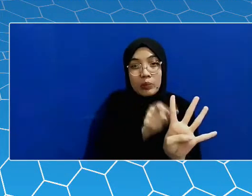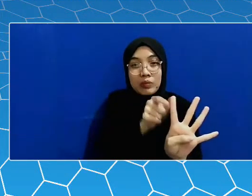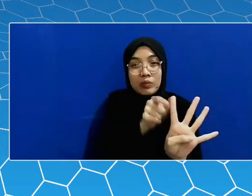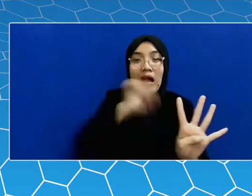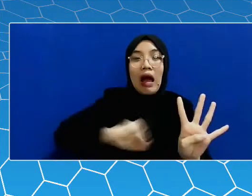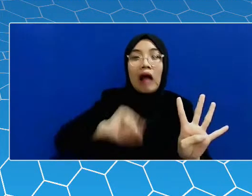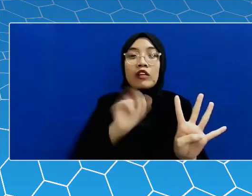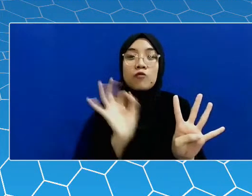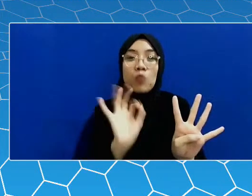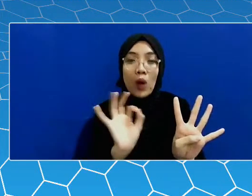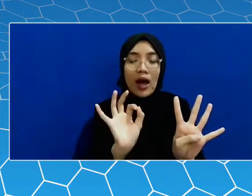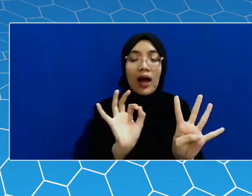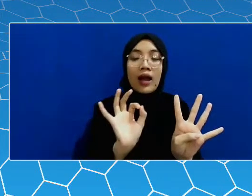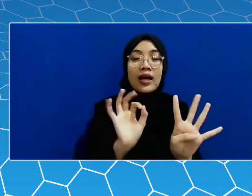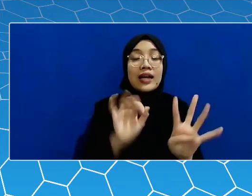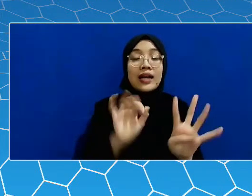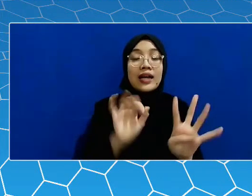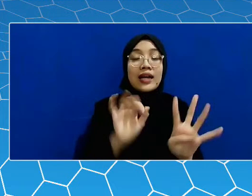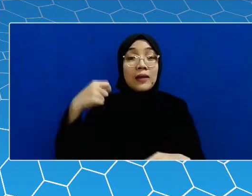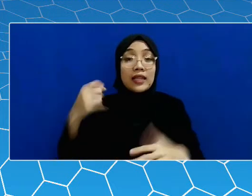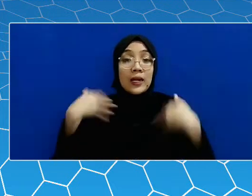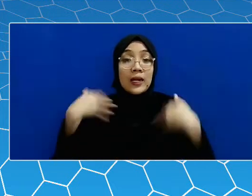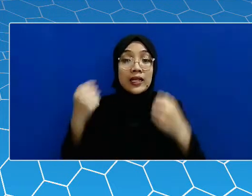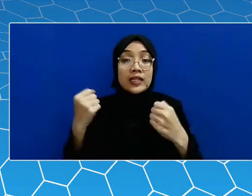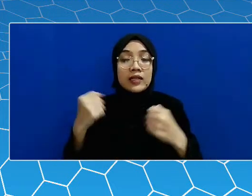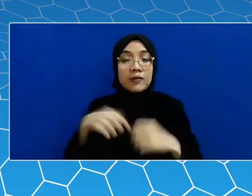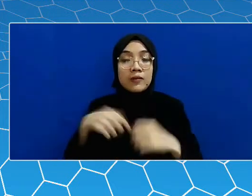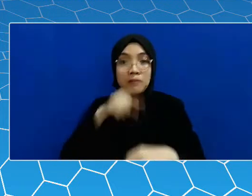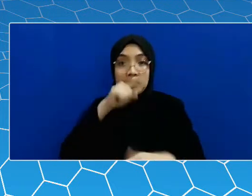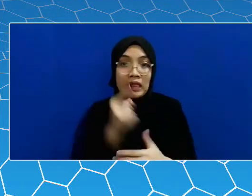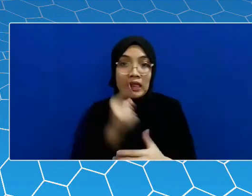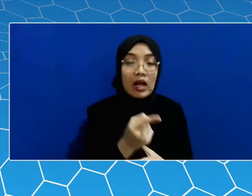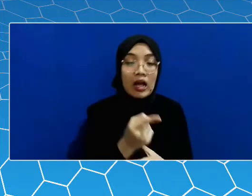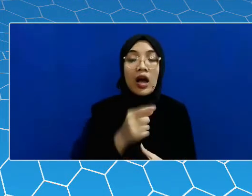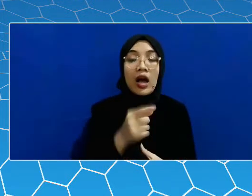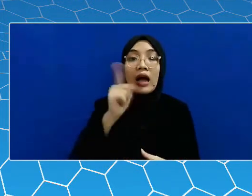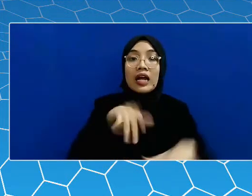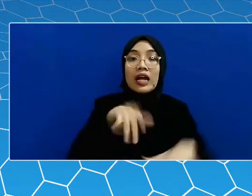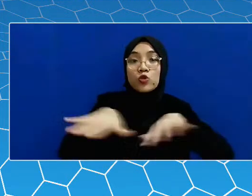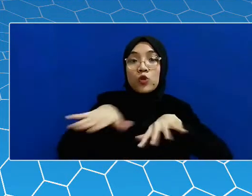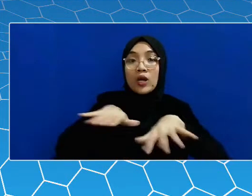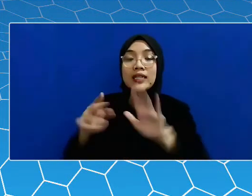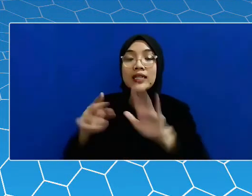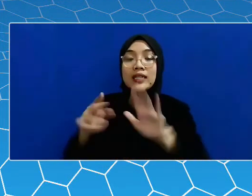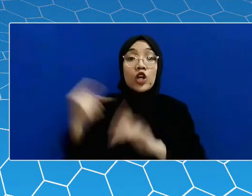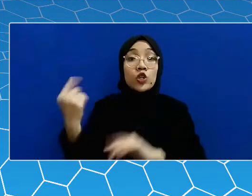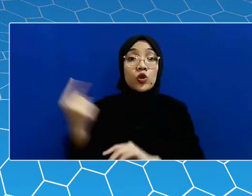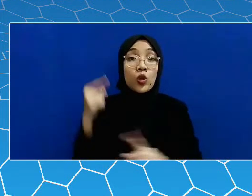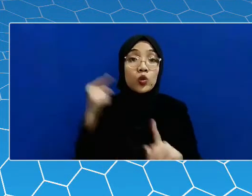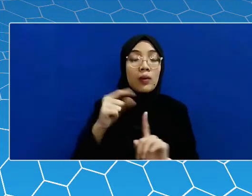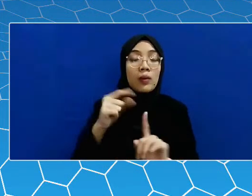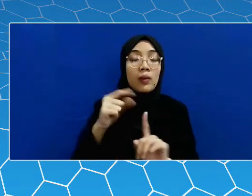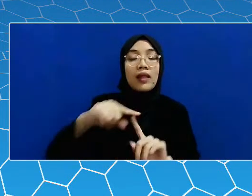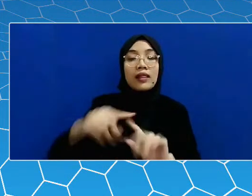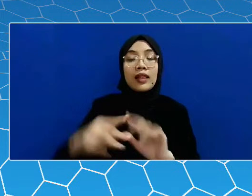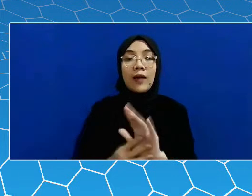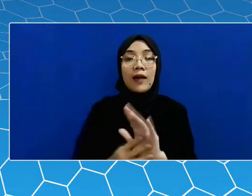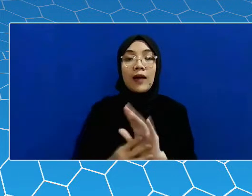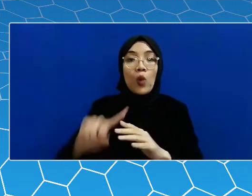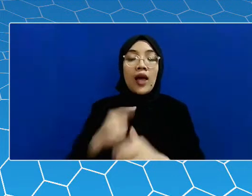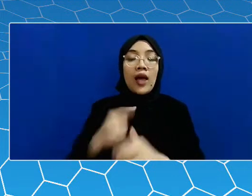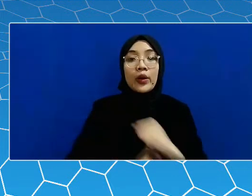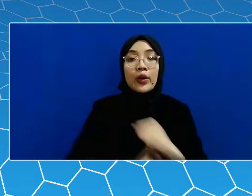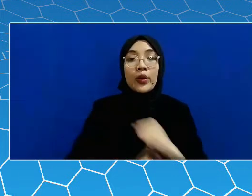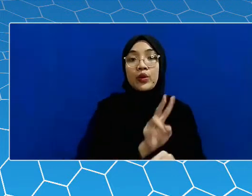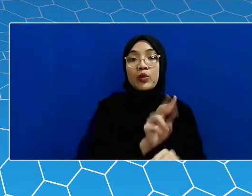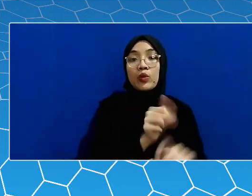started a national strategic plan for non-communicable disease starting for 2016 and 2025. Before